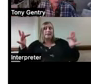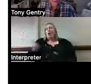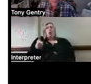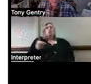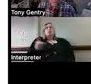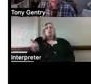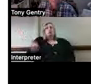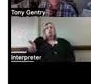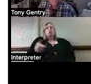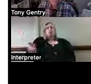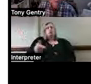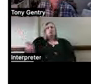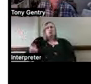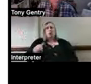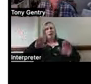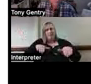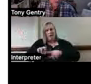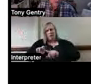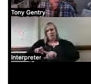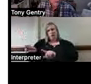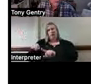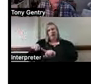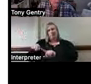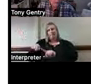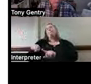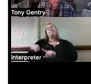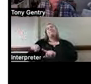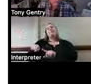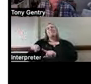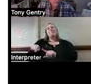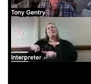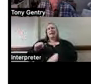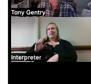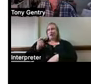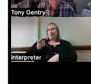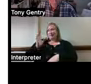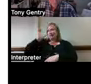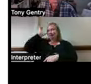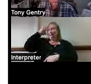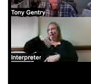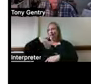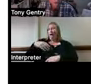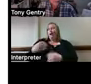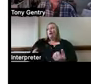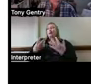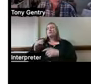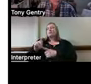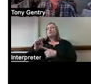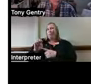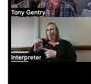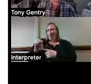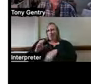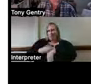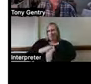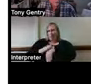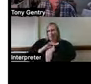Right at the bottom is an unusual kind of smoke alarm. It's called a KidSmart. For